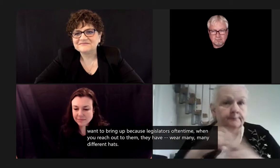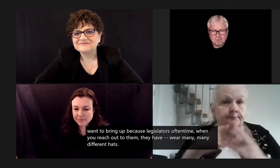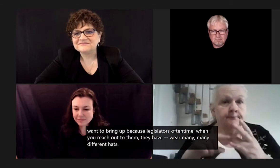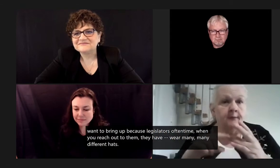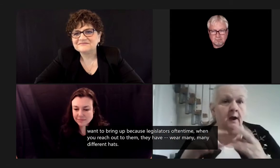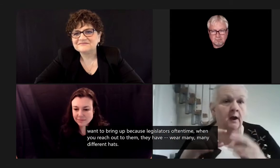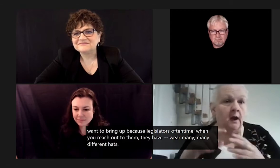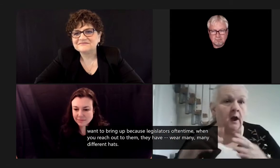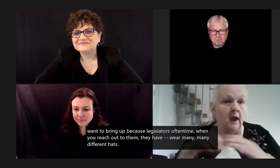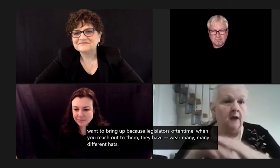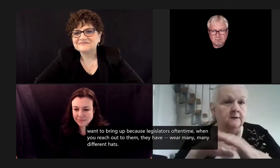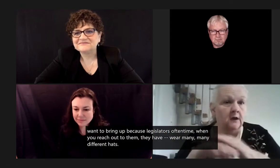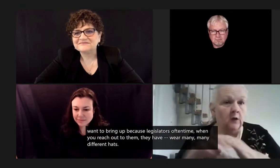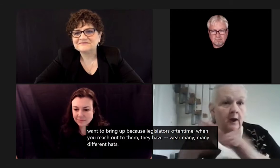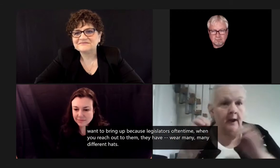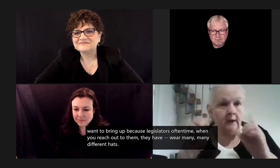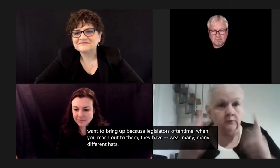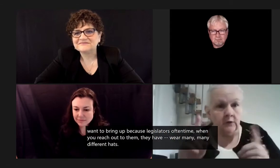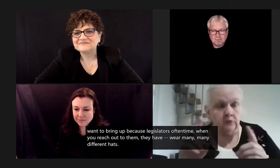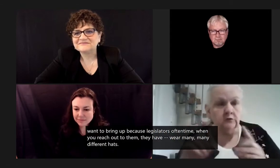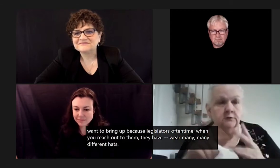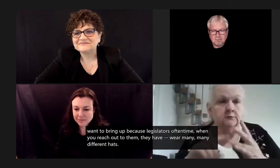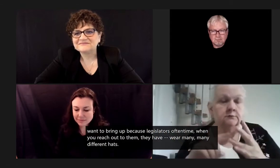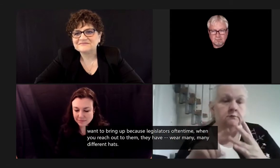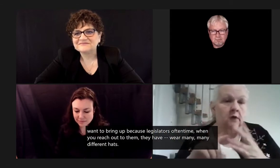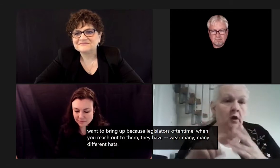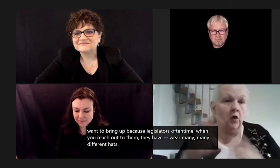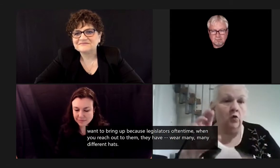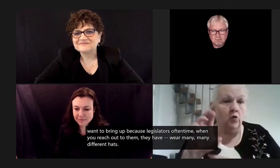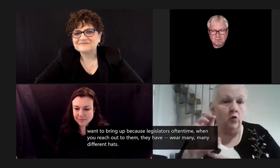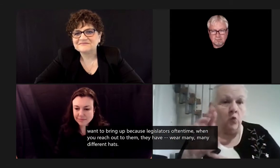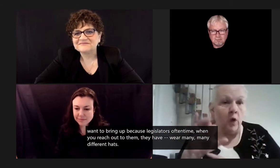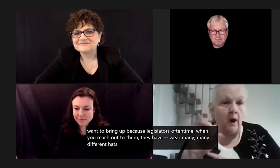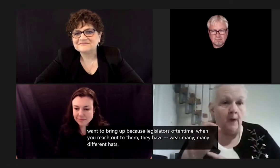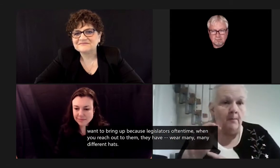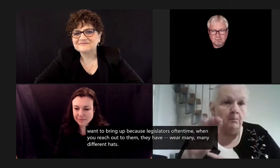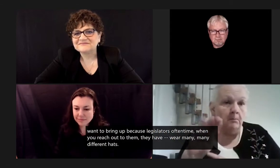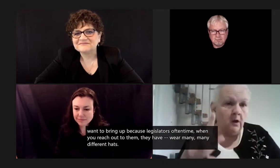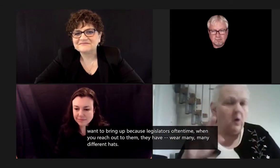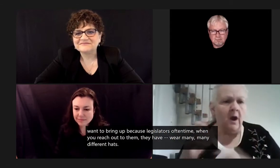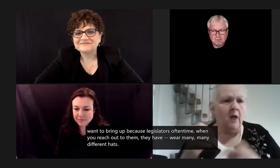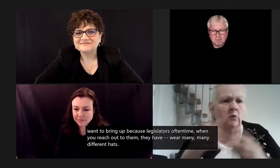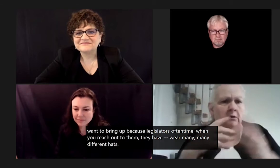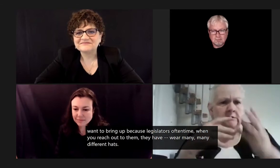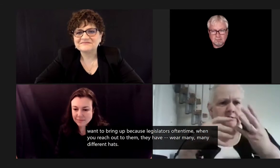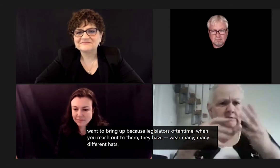homeless, those that don't have food, and access to education,